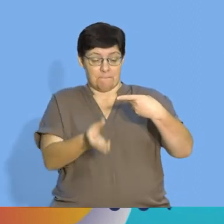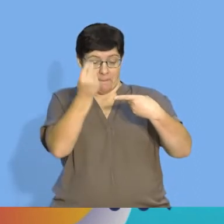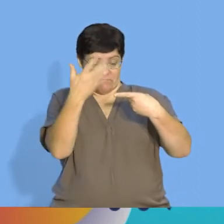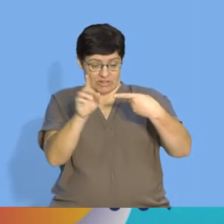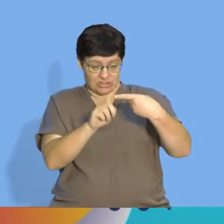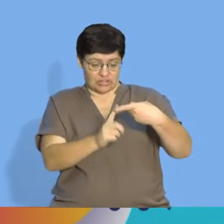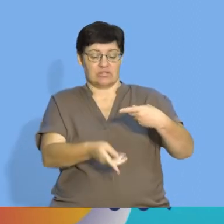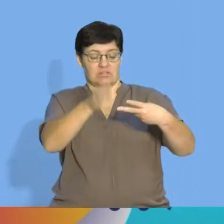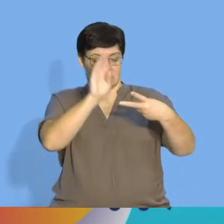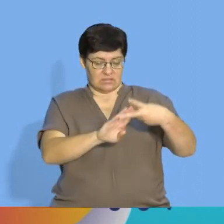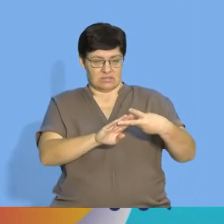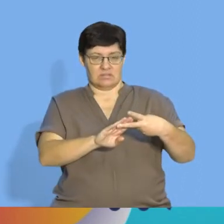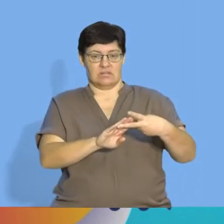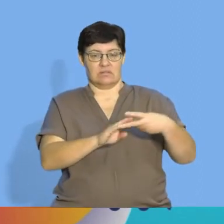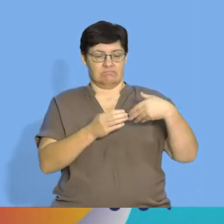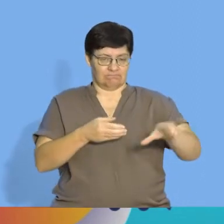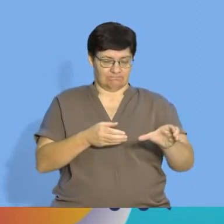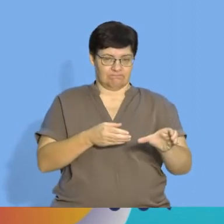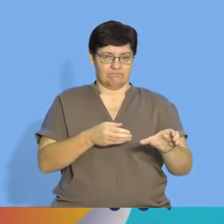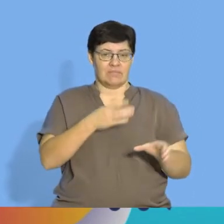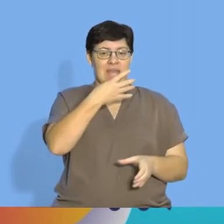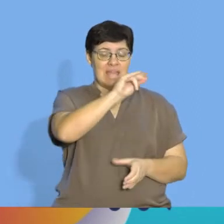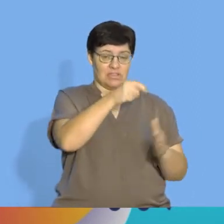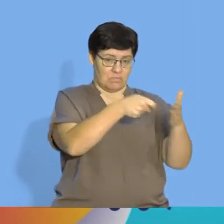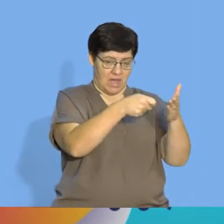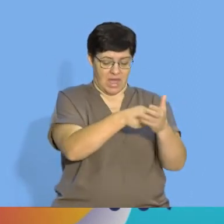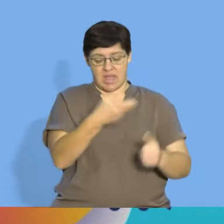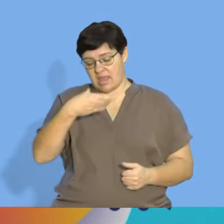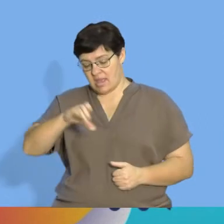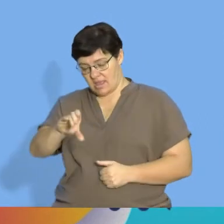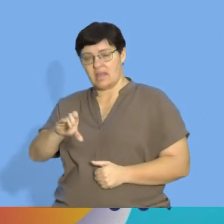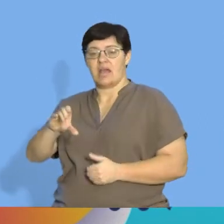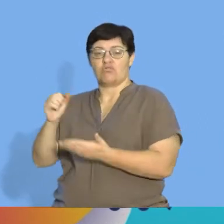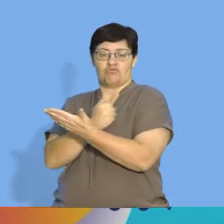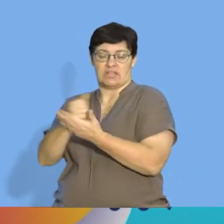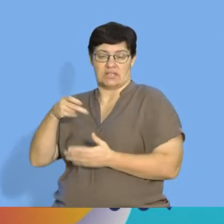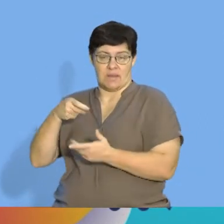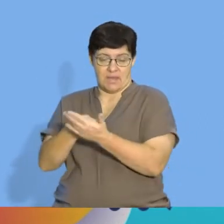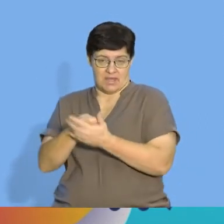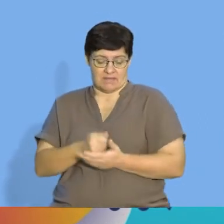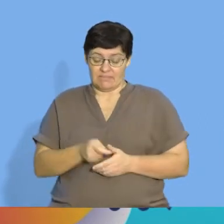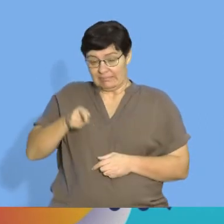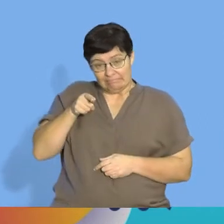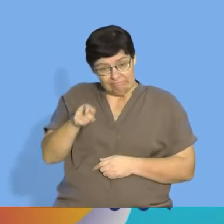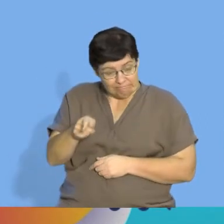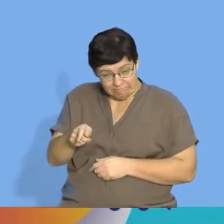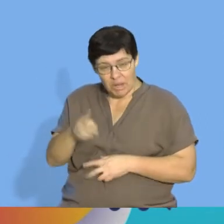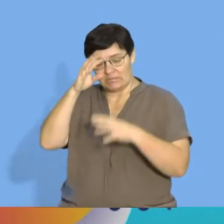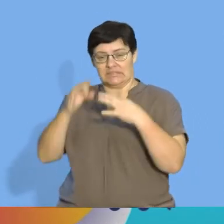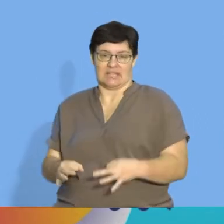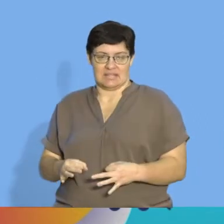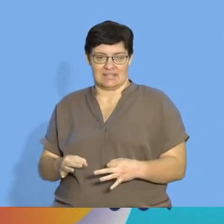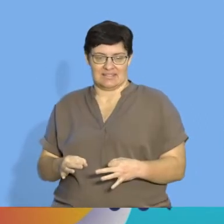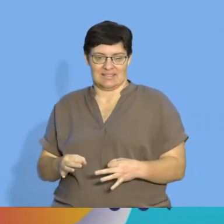of sales, you split it up into cash purchases and credit purchases. Your credit purchases will